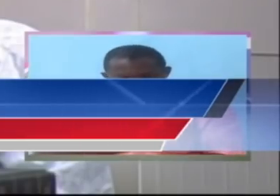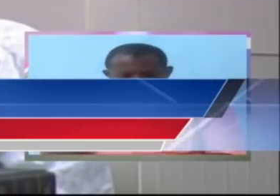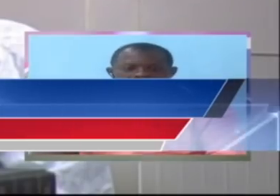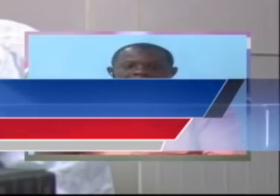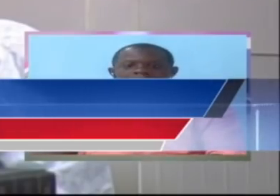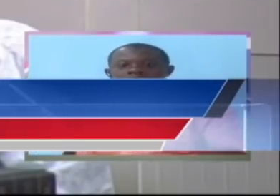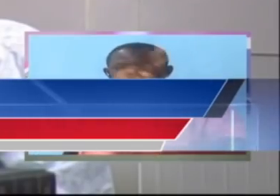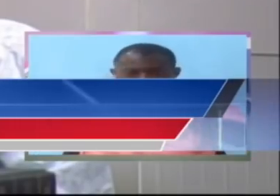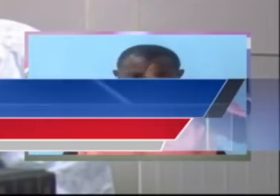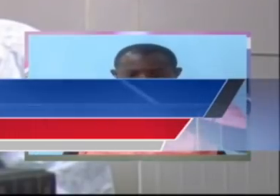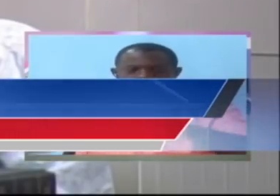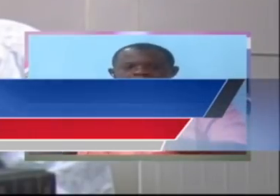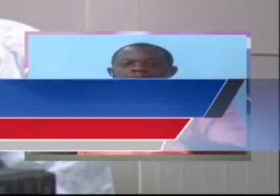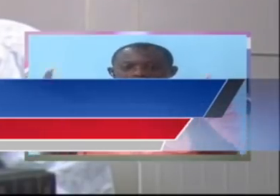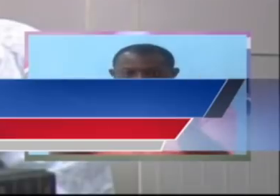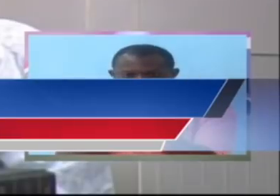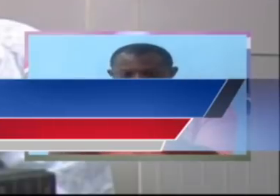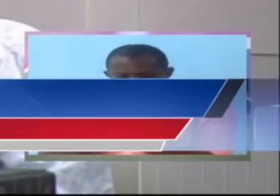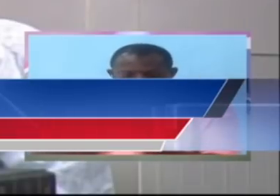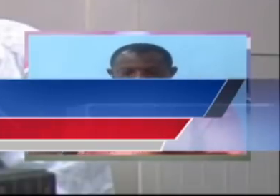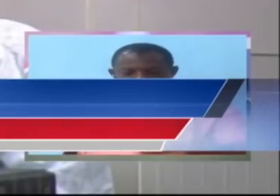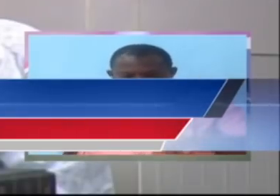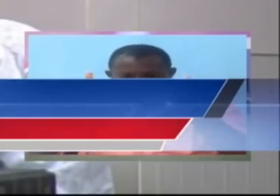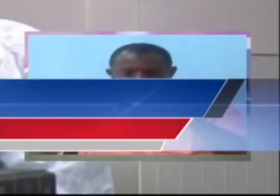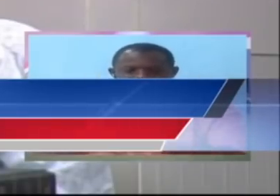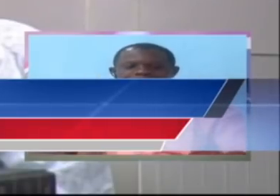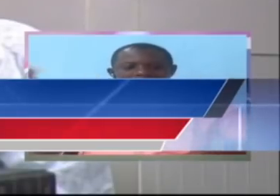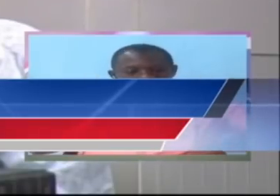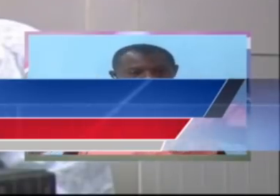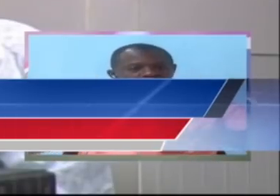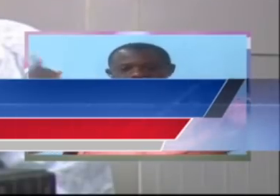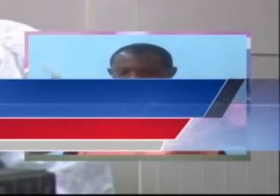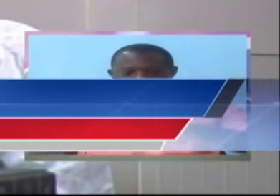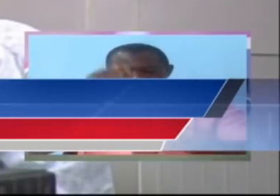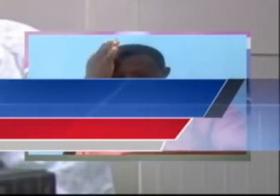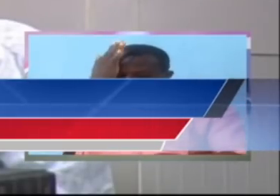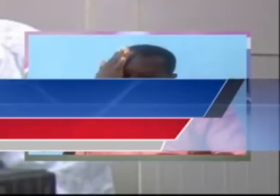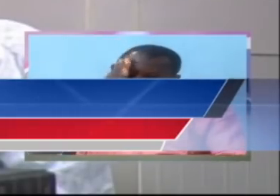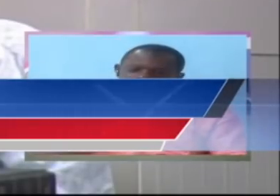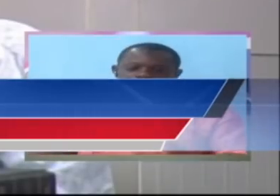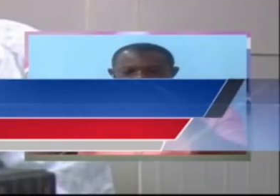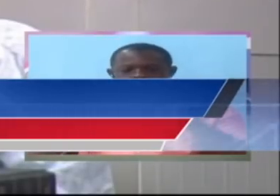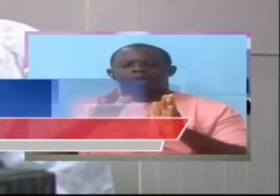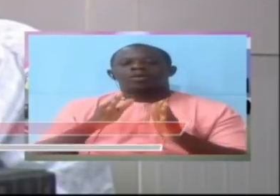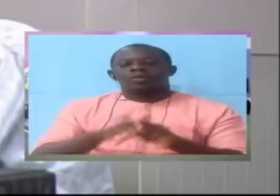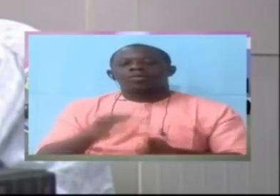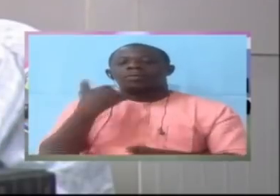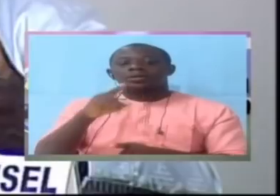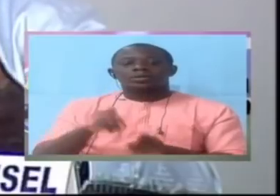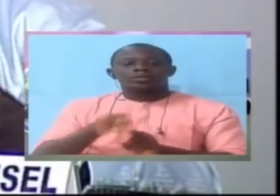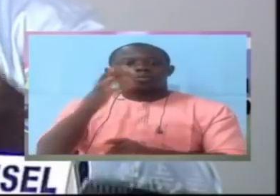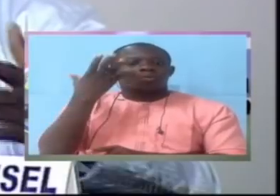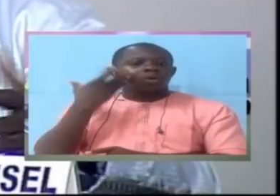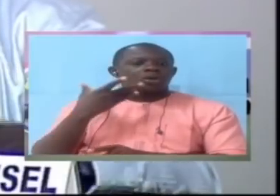anybody, they came amongst us and started beating us seriously. Was this when Alma